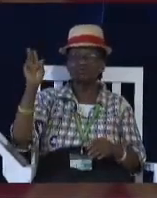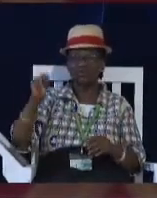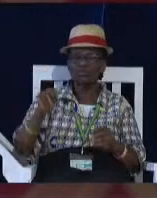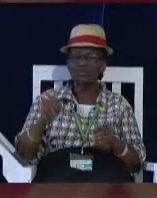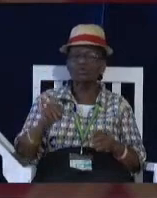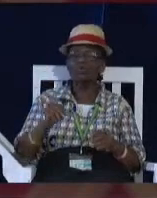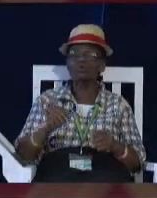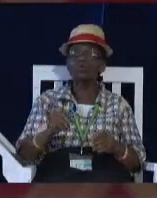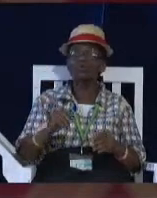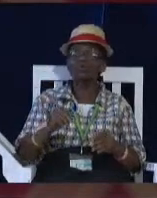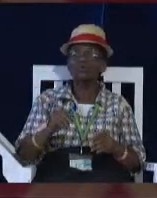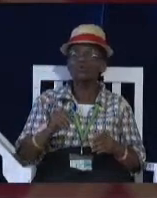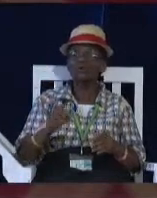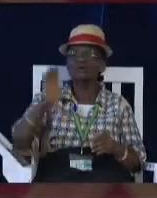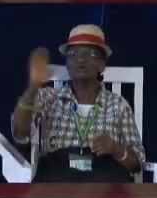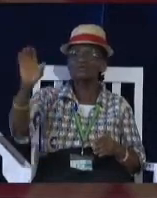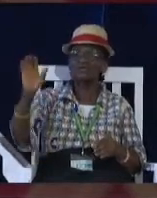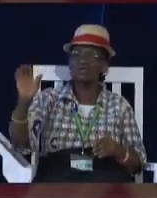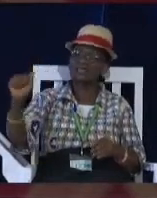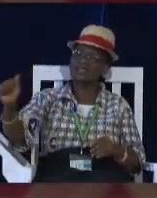There was no HIV